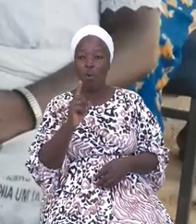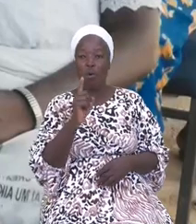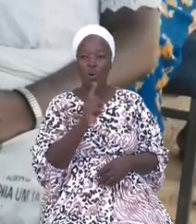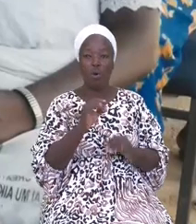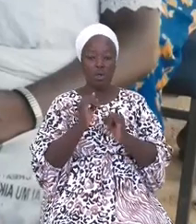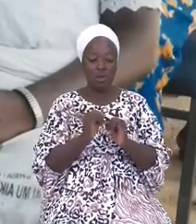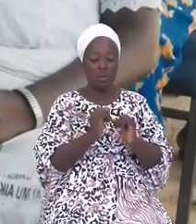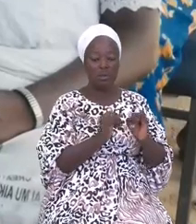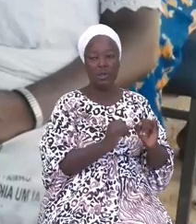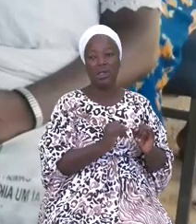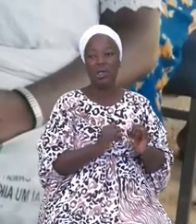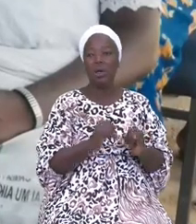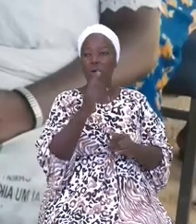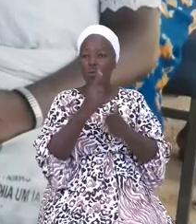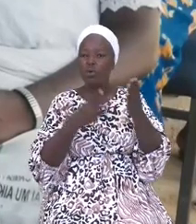do